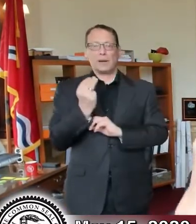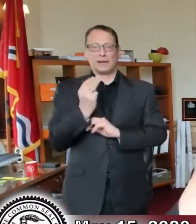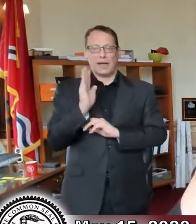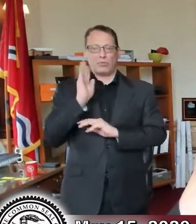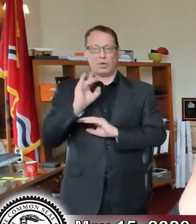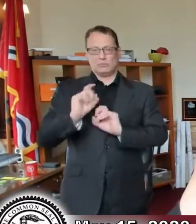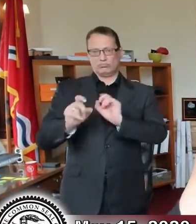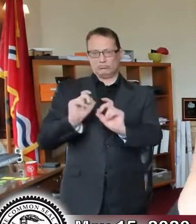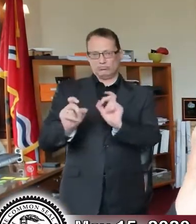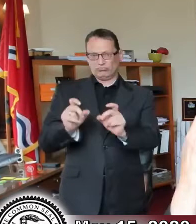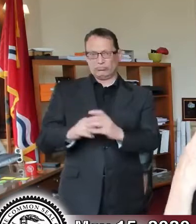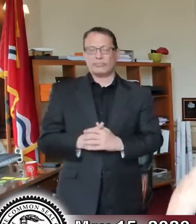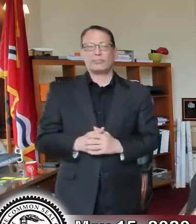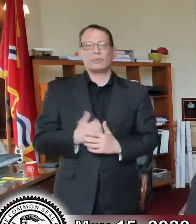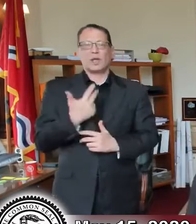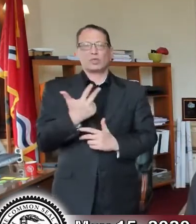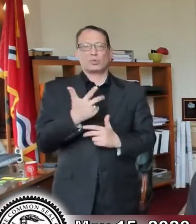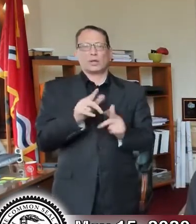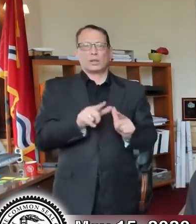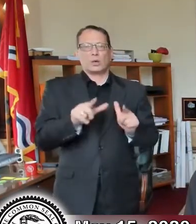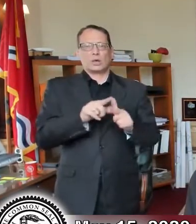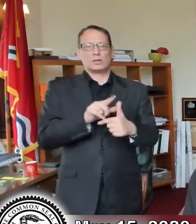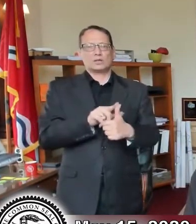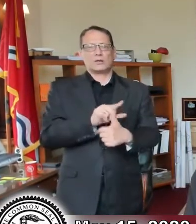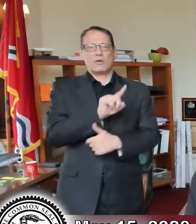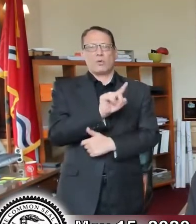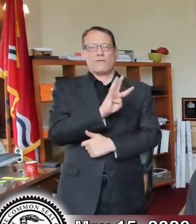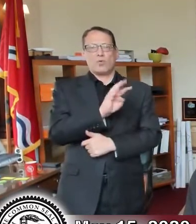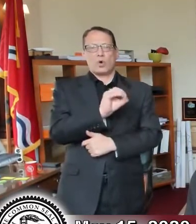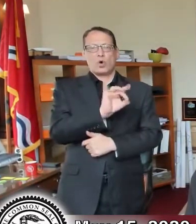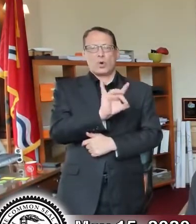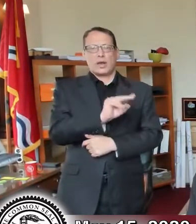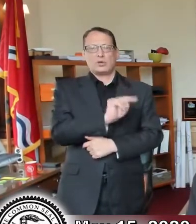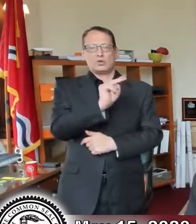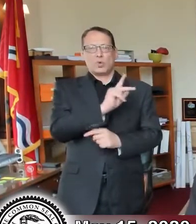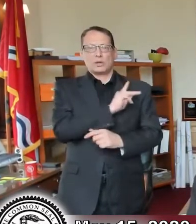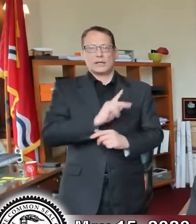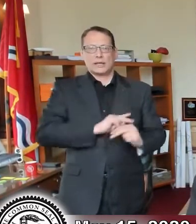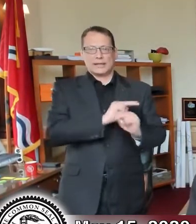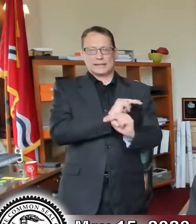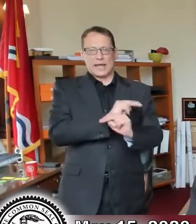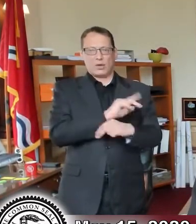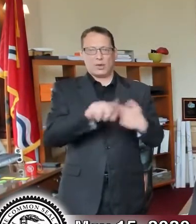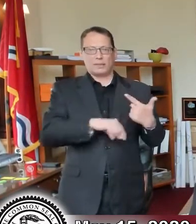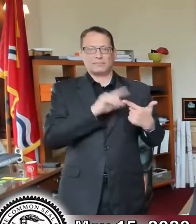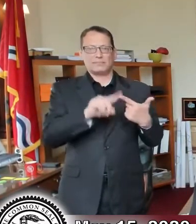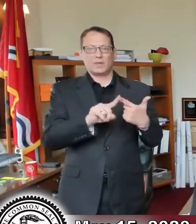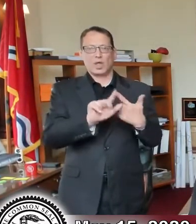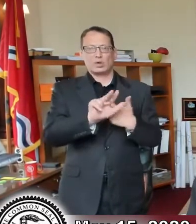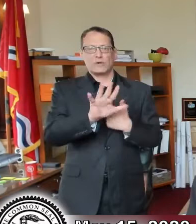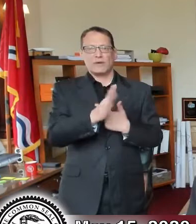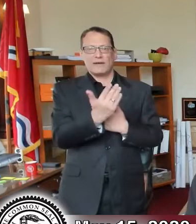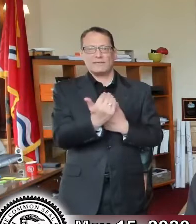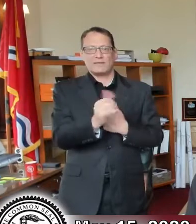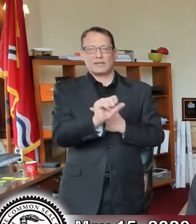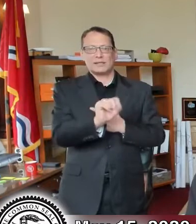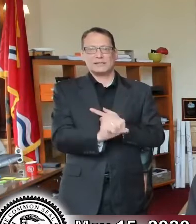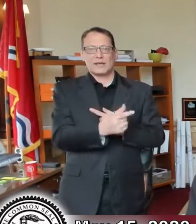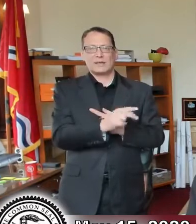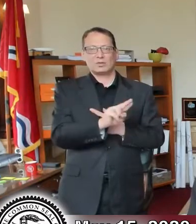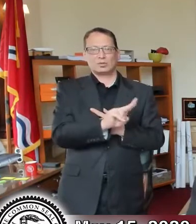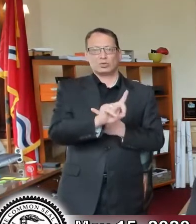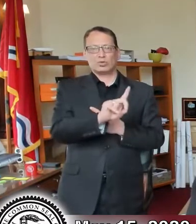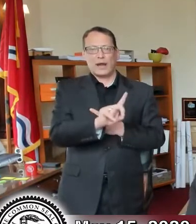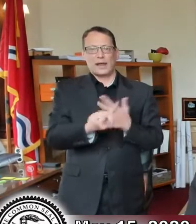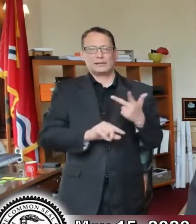yesterday handing them out in 3 locations. One at 1408 North Kings Highway, one at 3515 South Grand, and one at